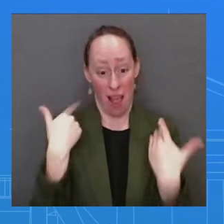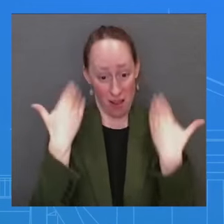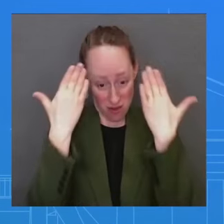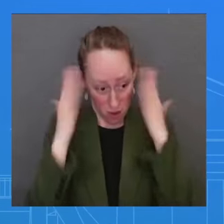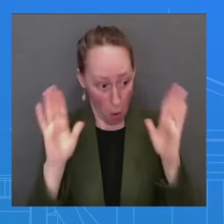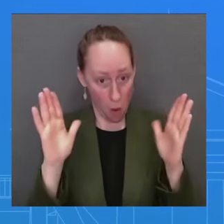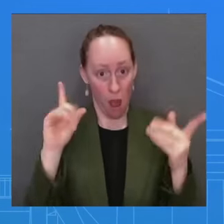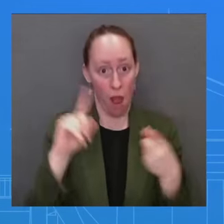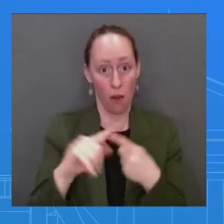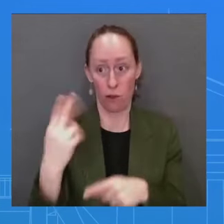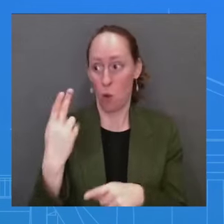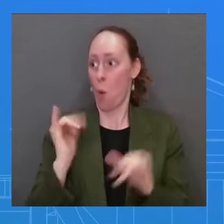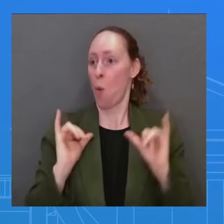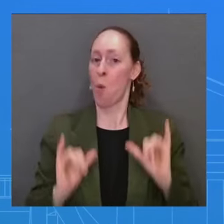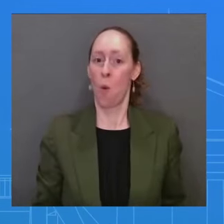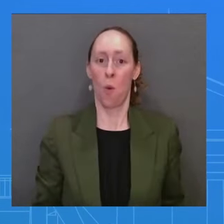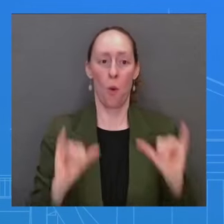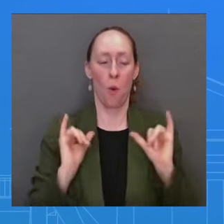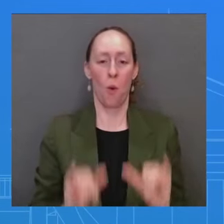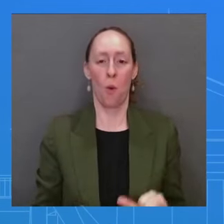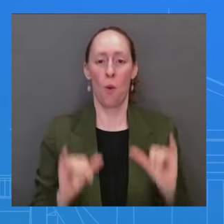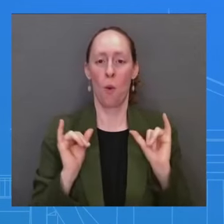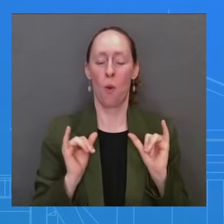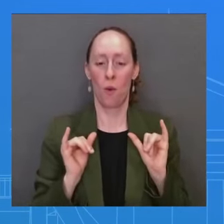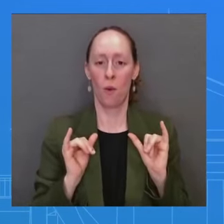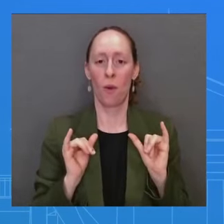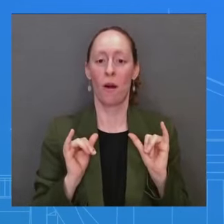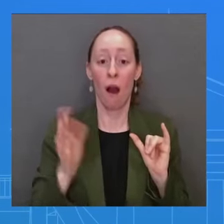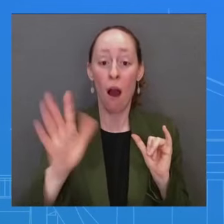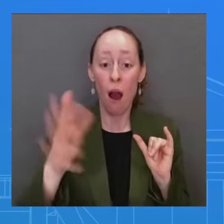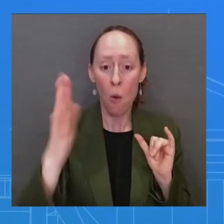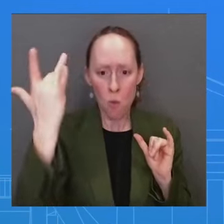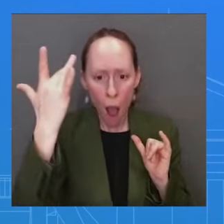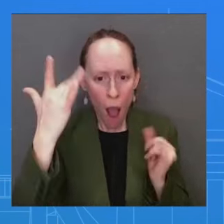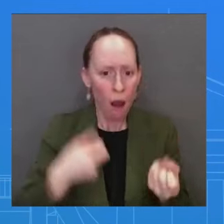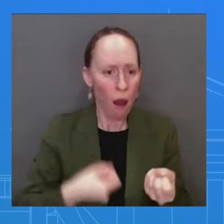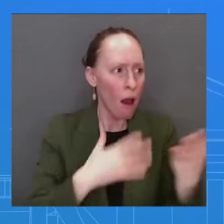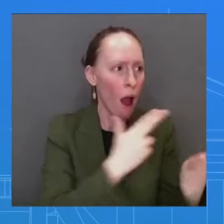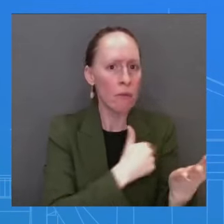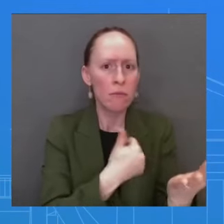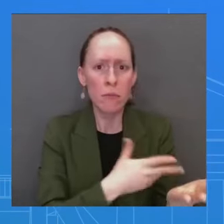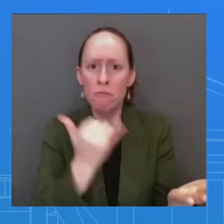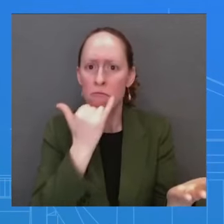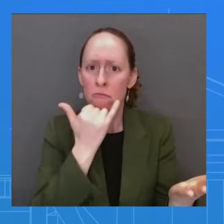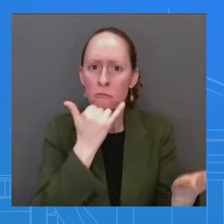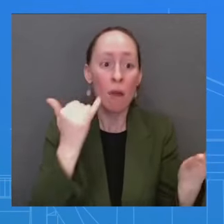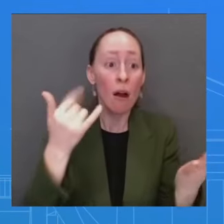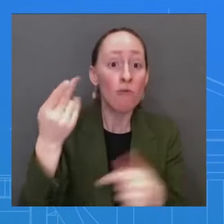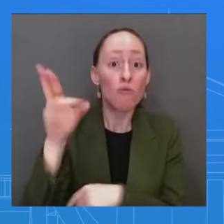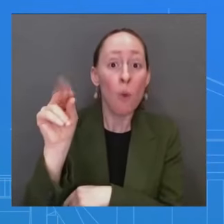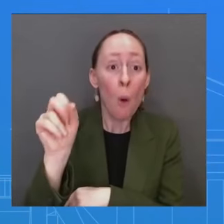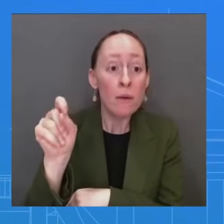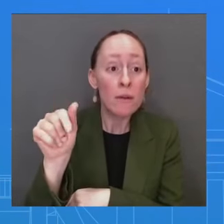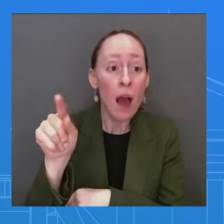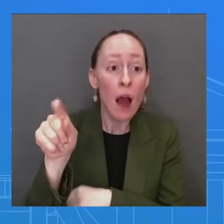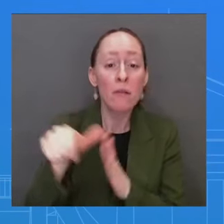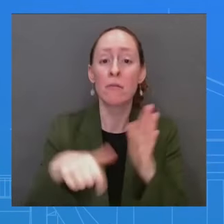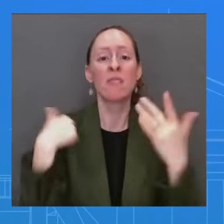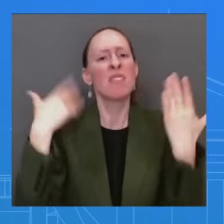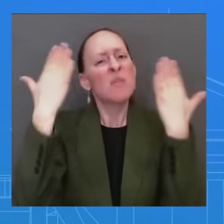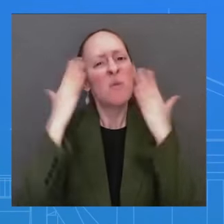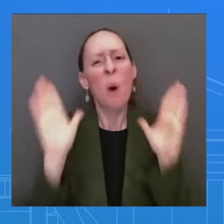him in the hospital at that time. We certainly didn't know about the prostate surgery that occurred earlier in December. We didn't learn